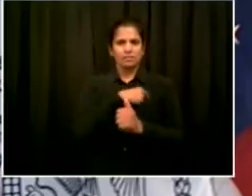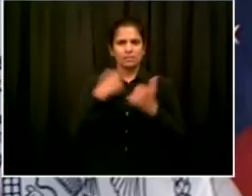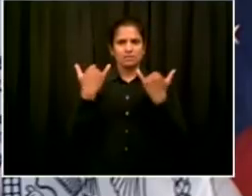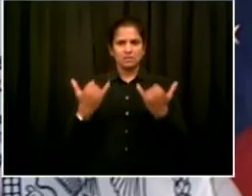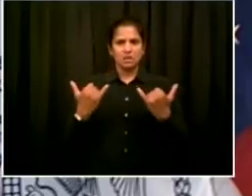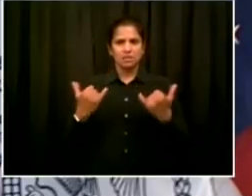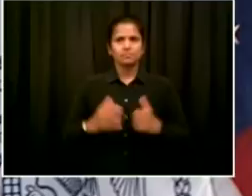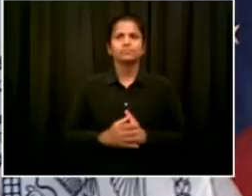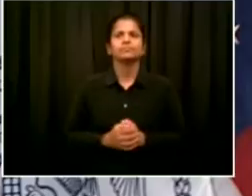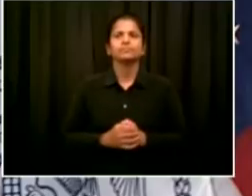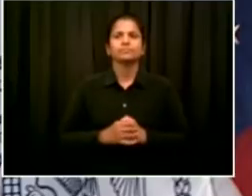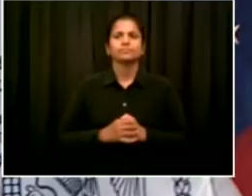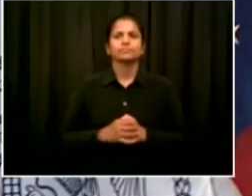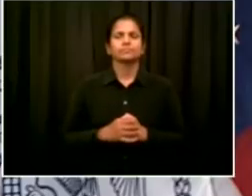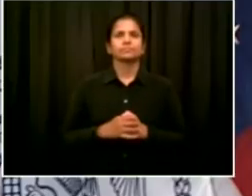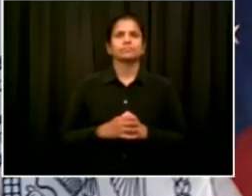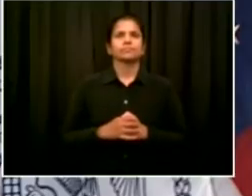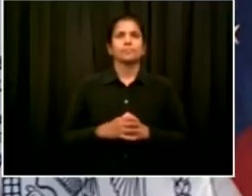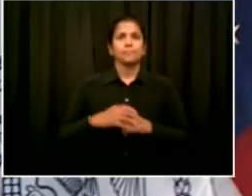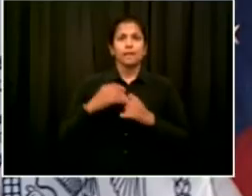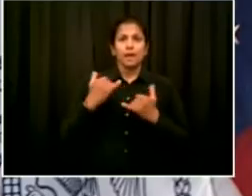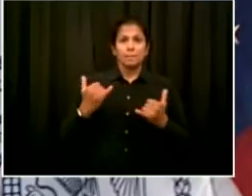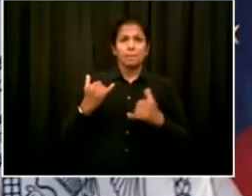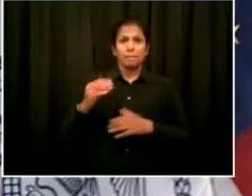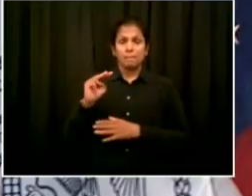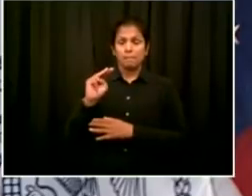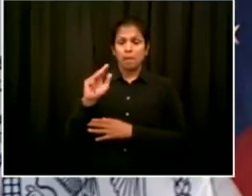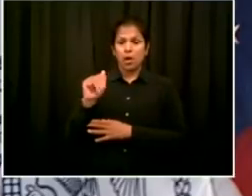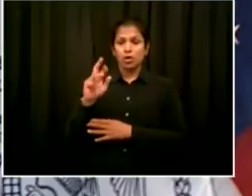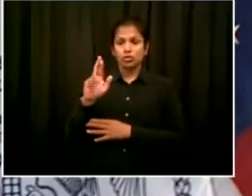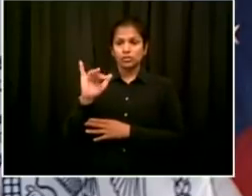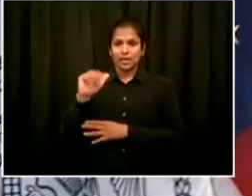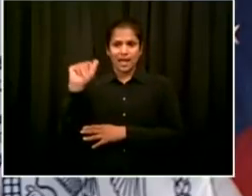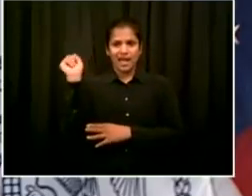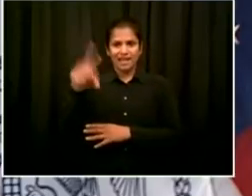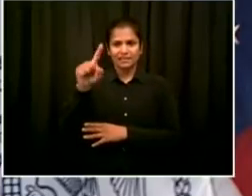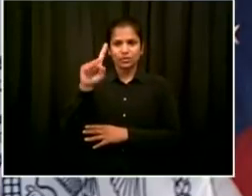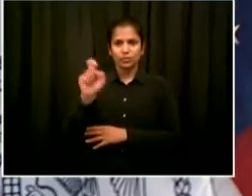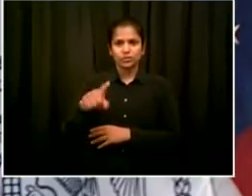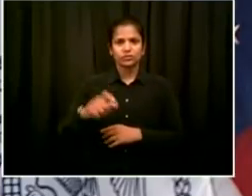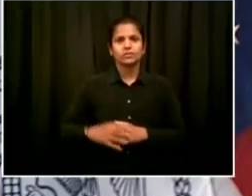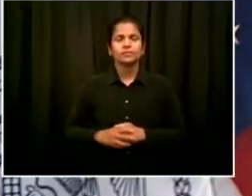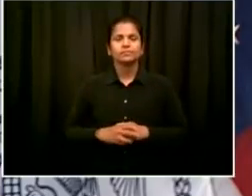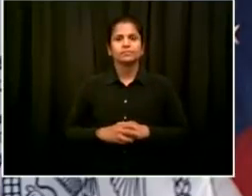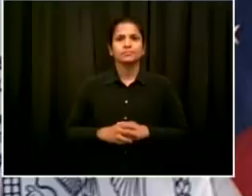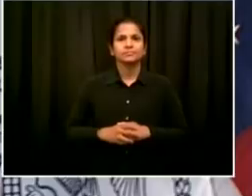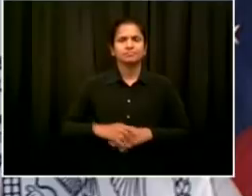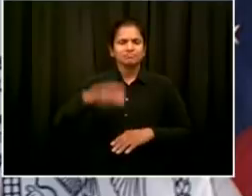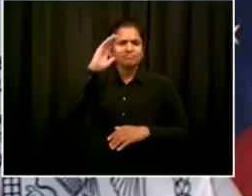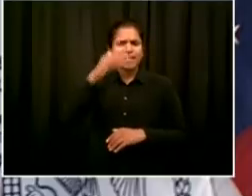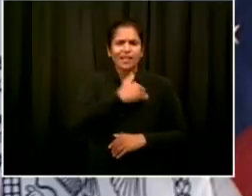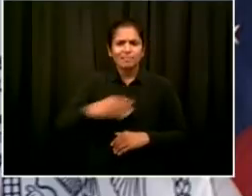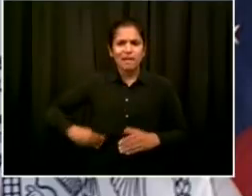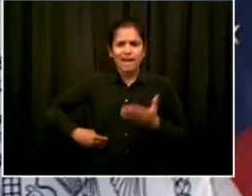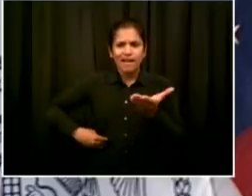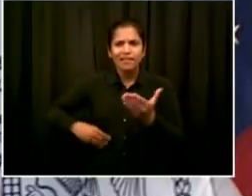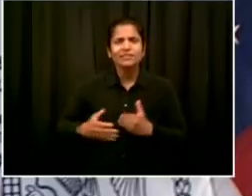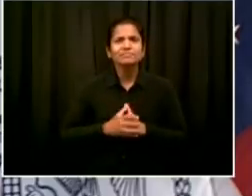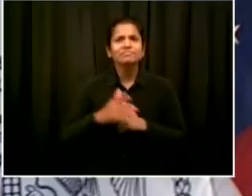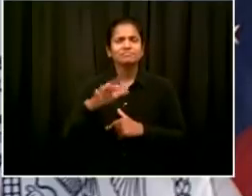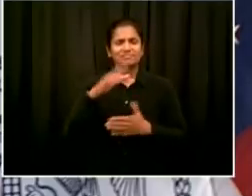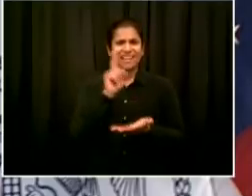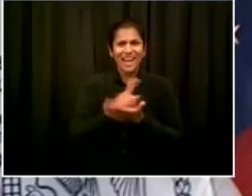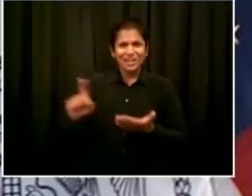Mr. Mayor, last Friday, you and the Chancellor unveiled a big program to reopen the schools come the